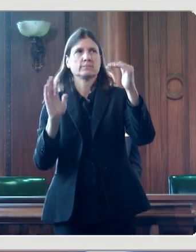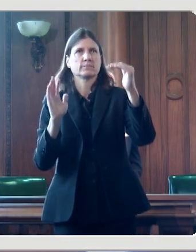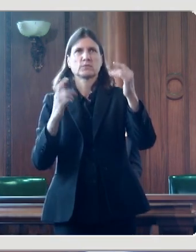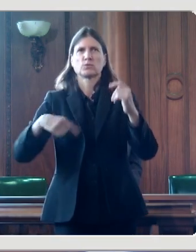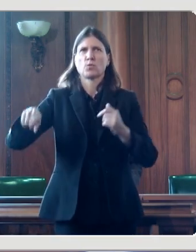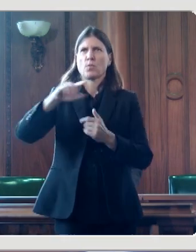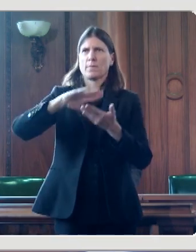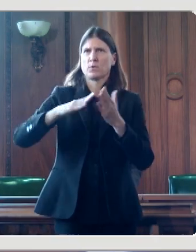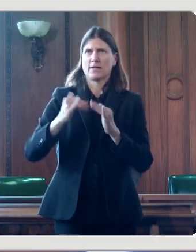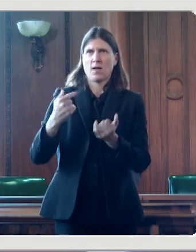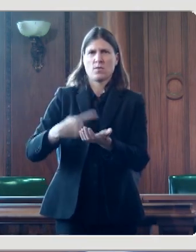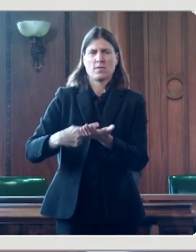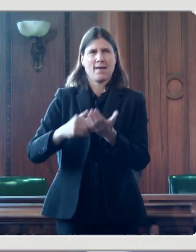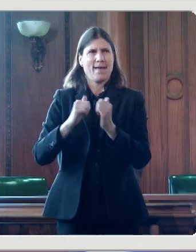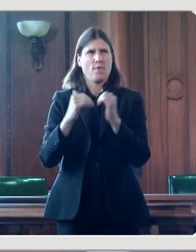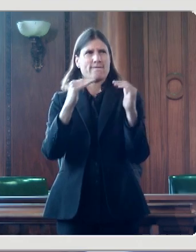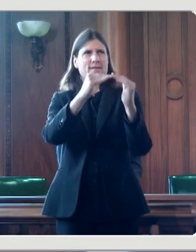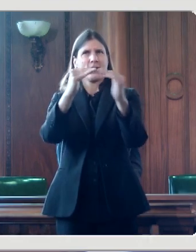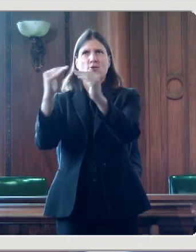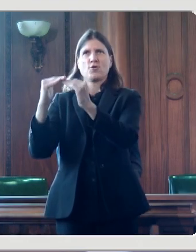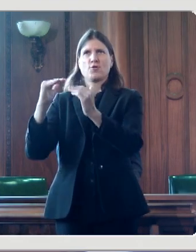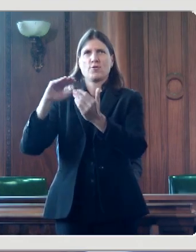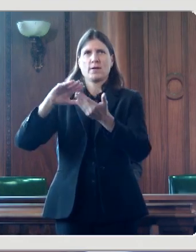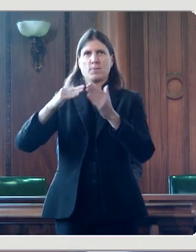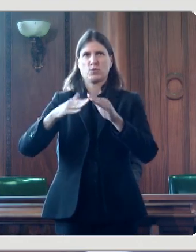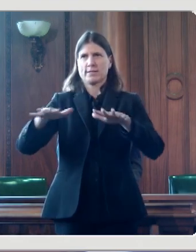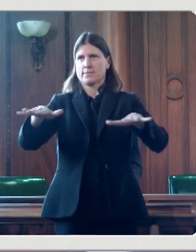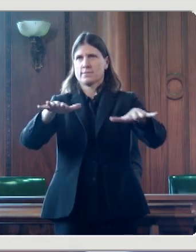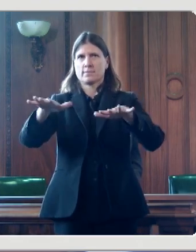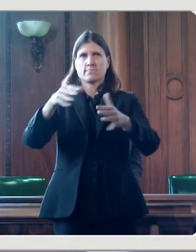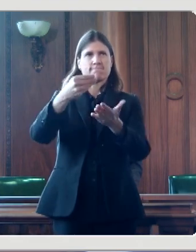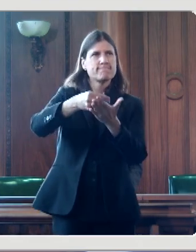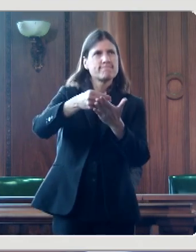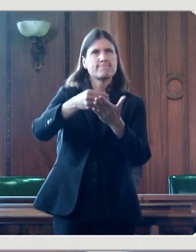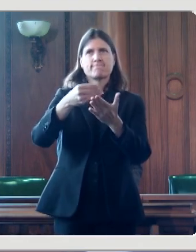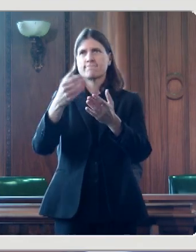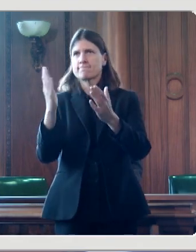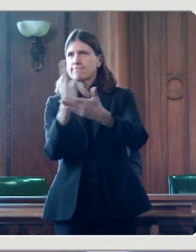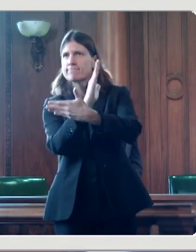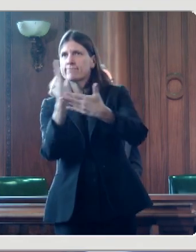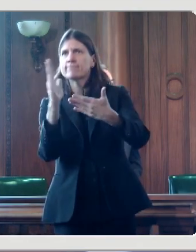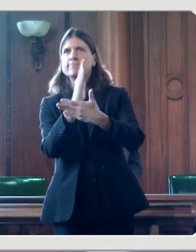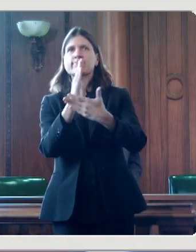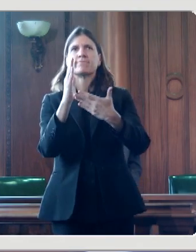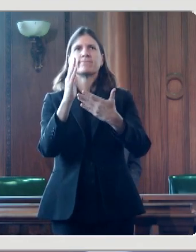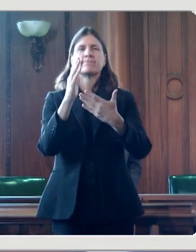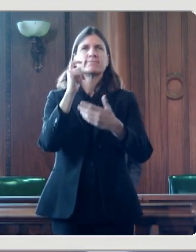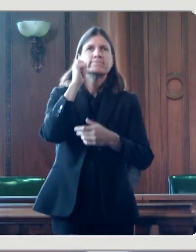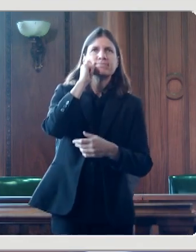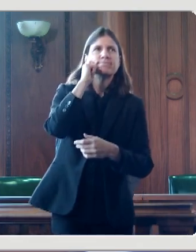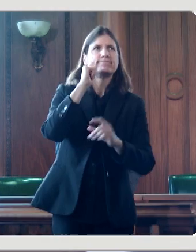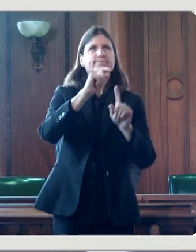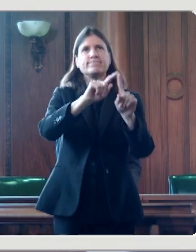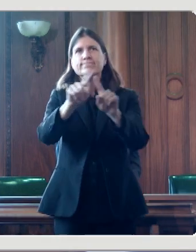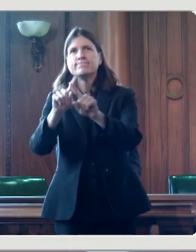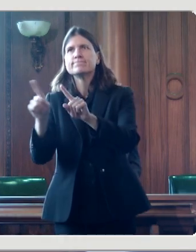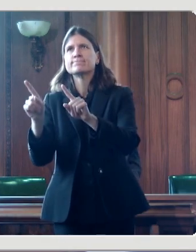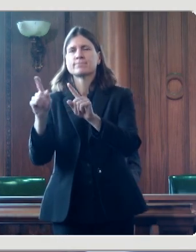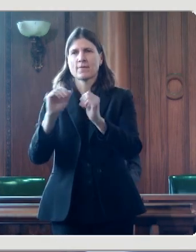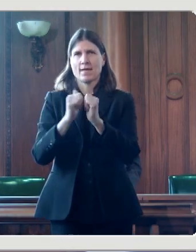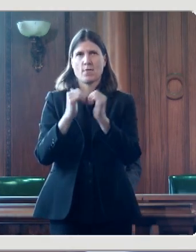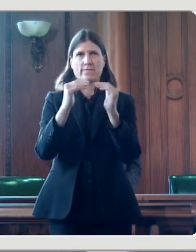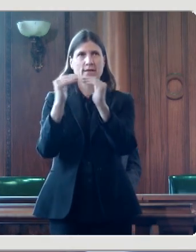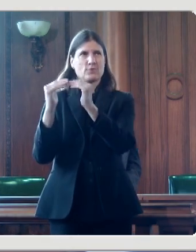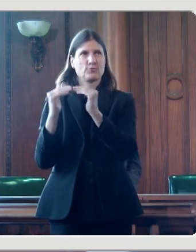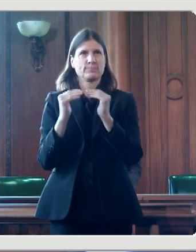point, I believe that we should not, as has been suggested in other places, intermix the vaccines